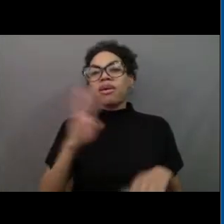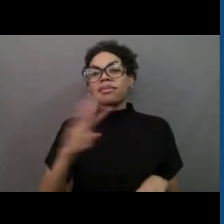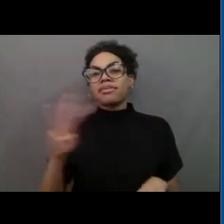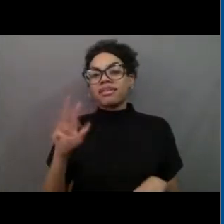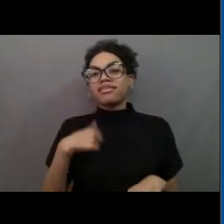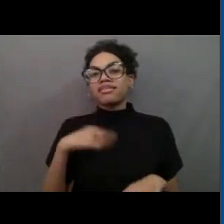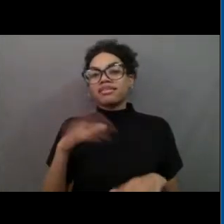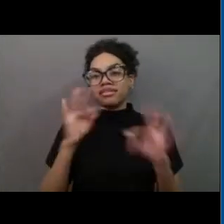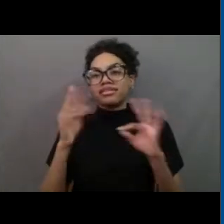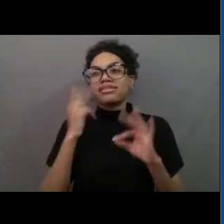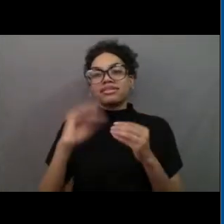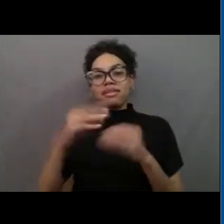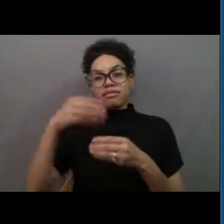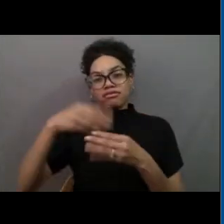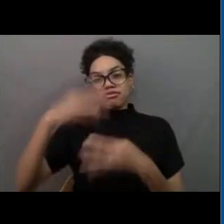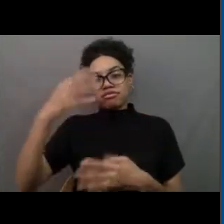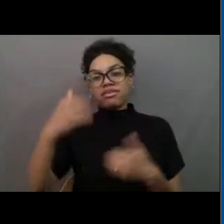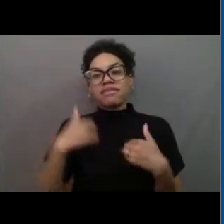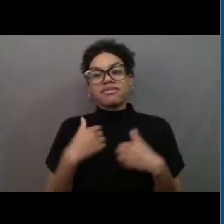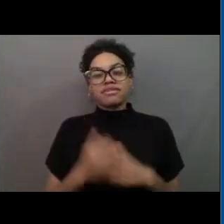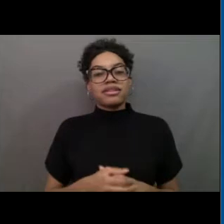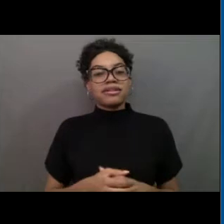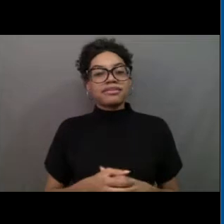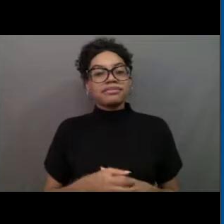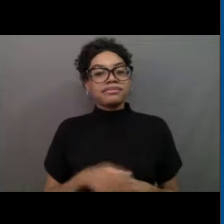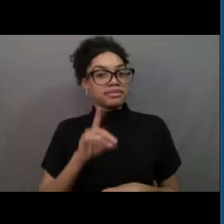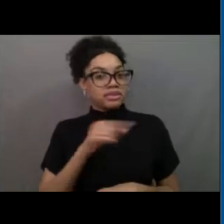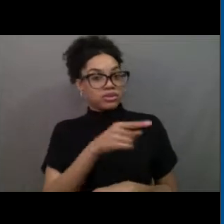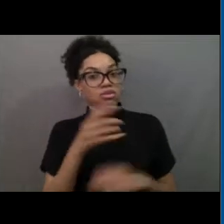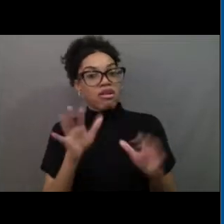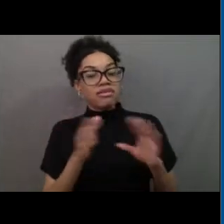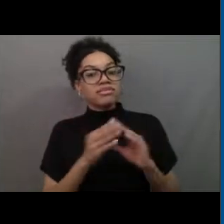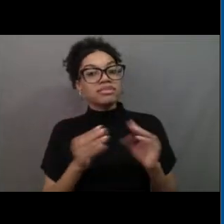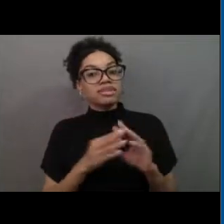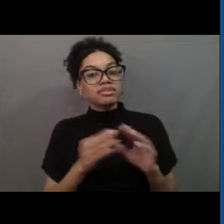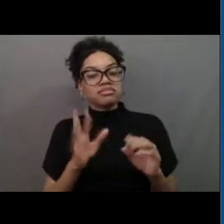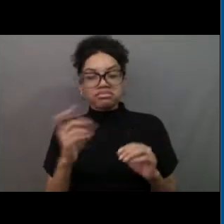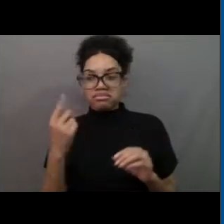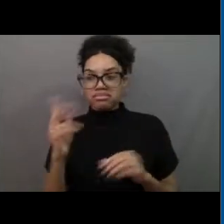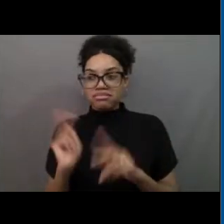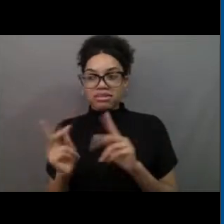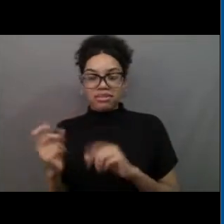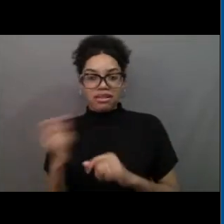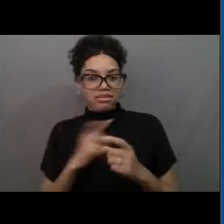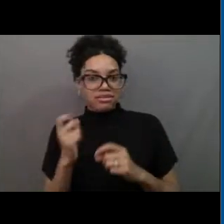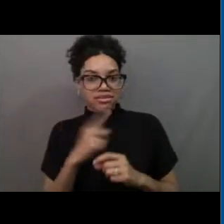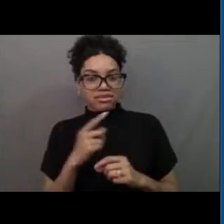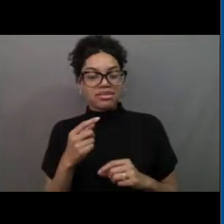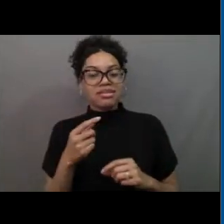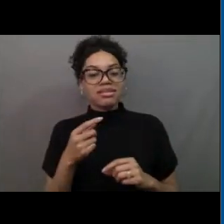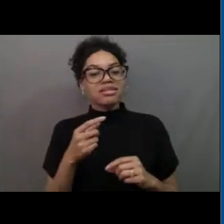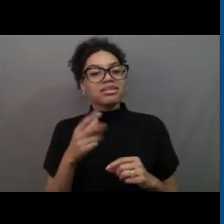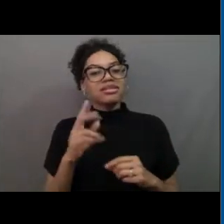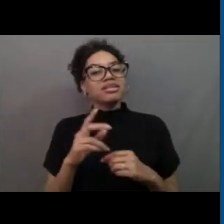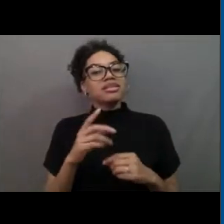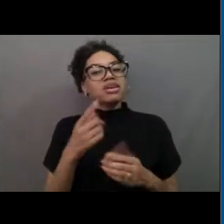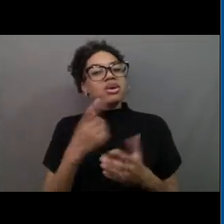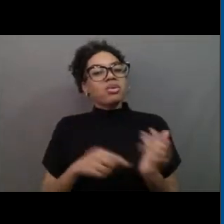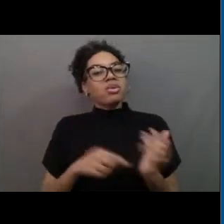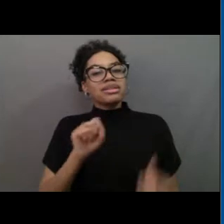website. And did you already say, people have been asking, Anna asked it most recently, what do stingrays